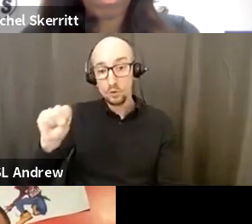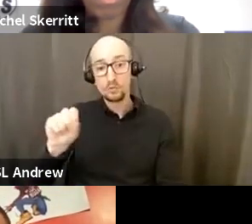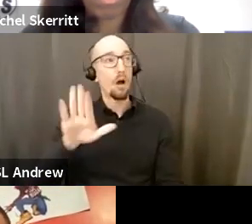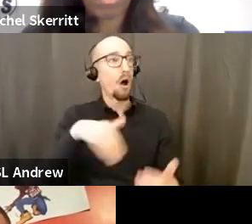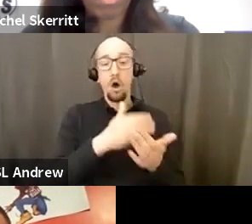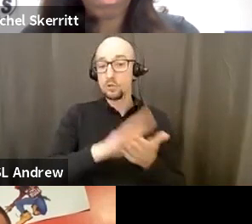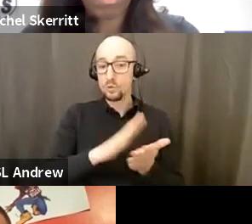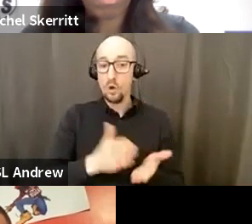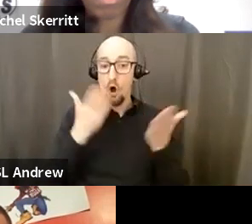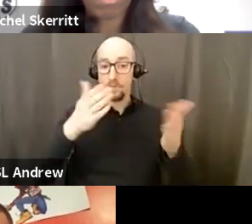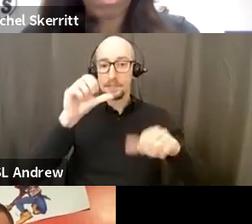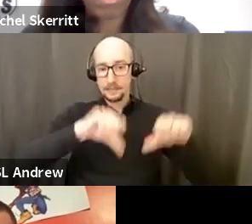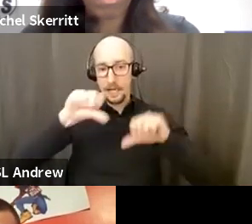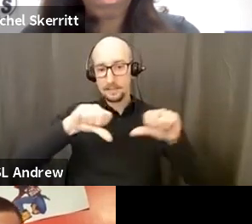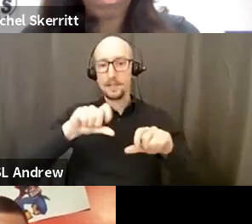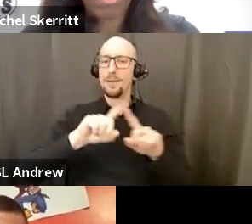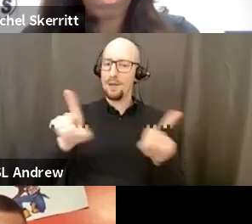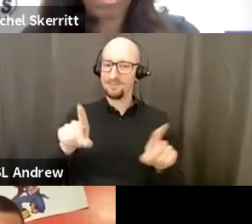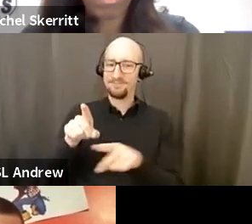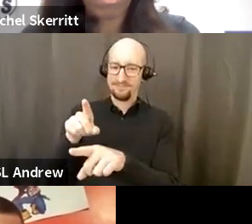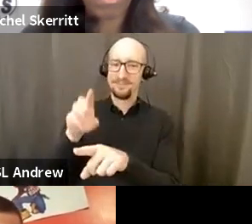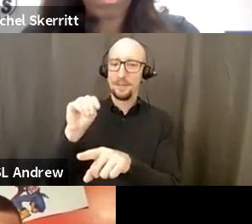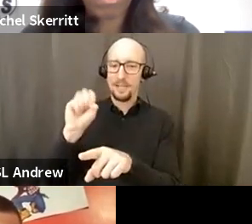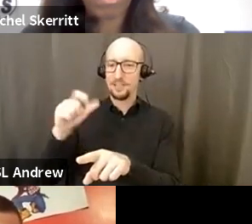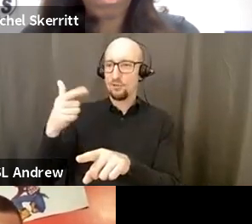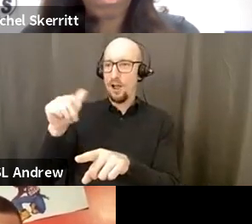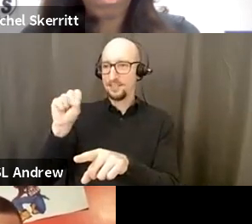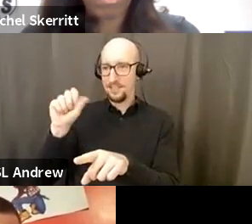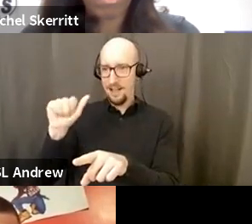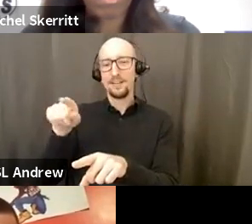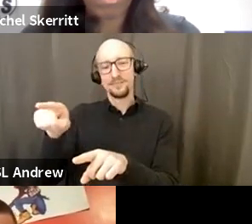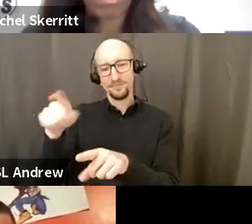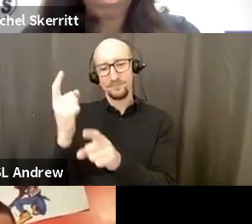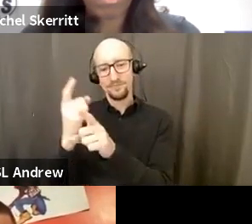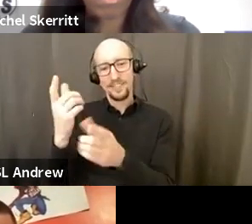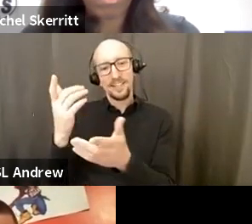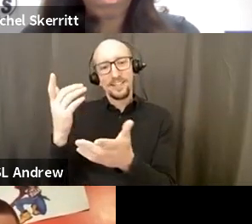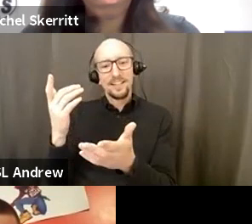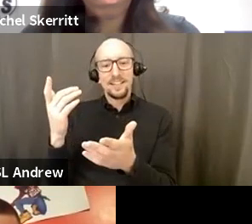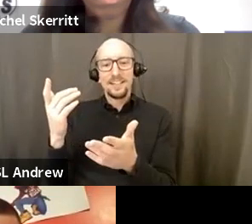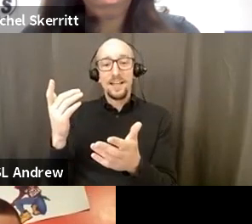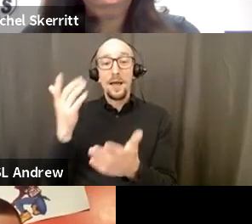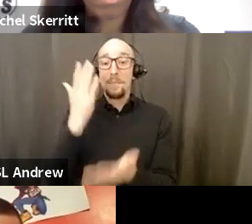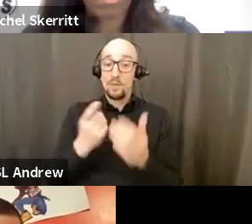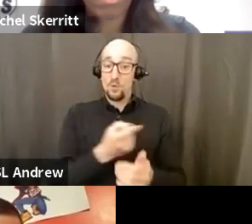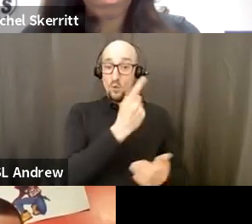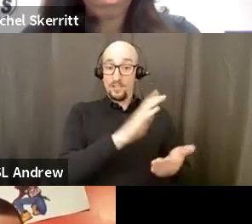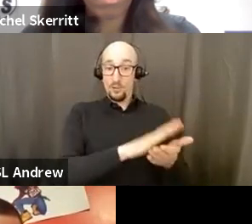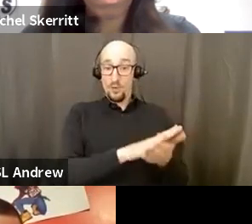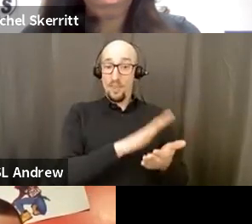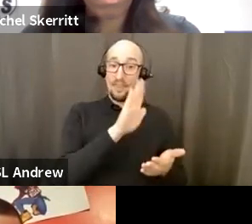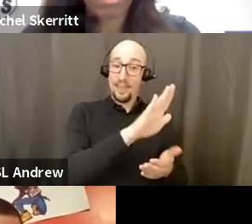Ms. Grassa, that the program offered at one school in the district is